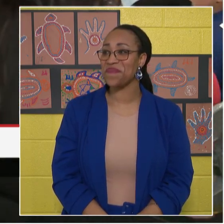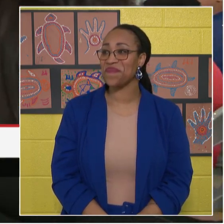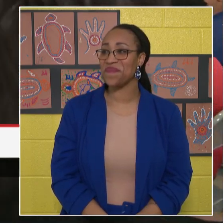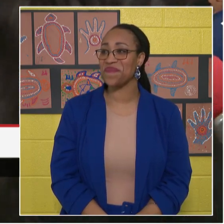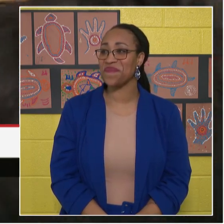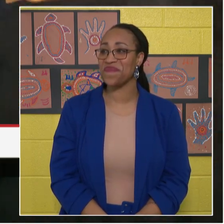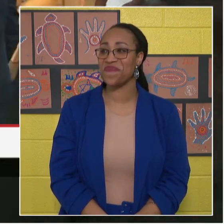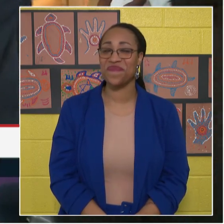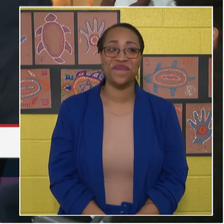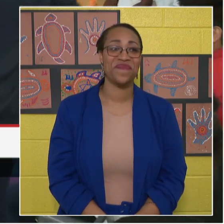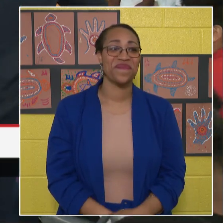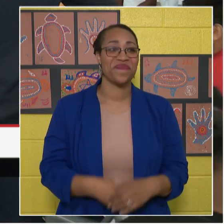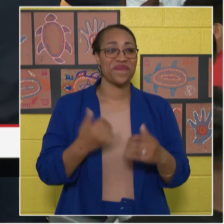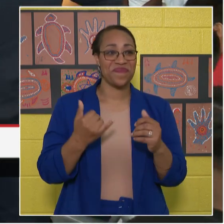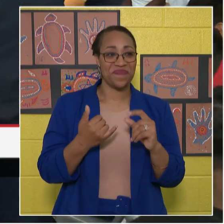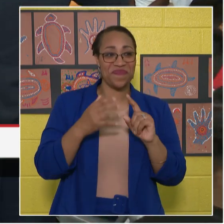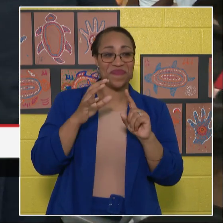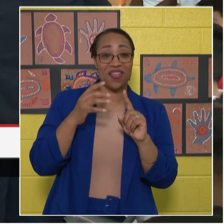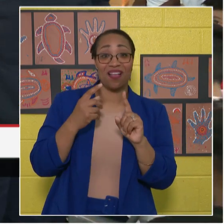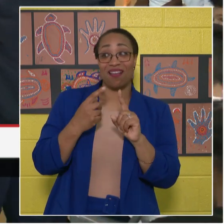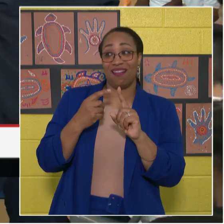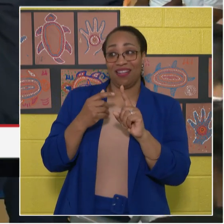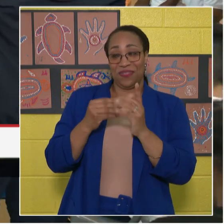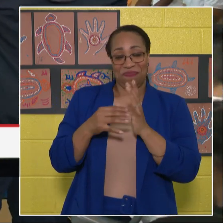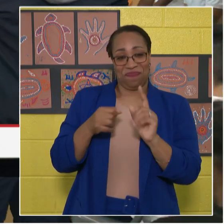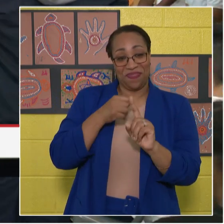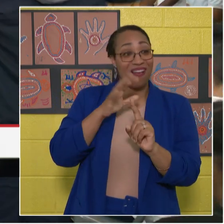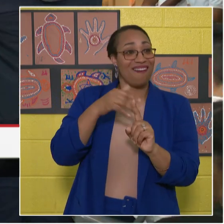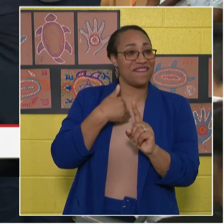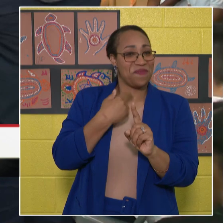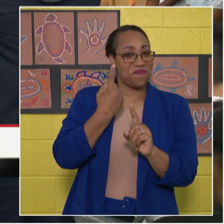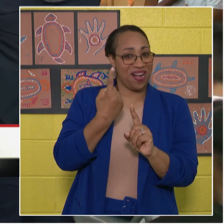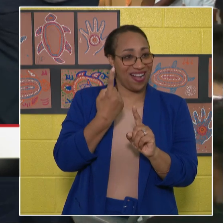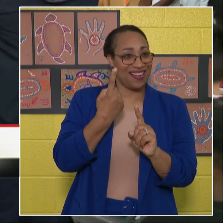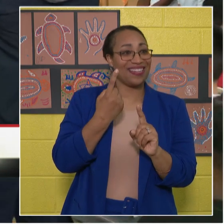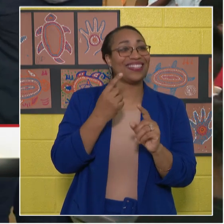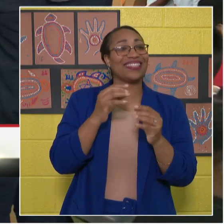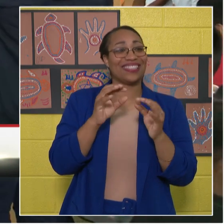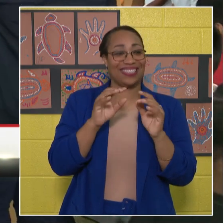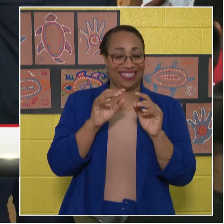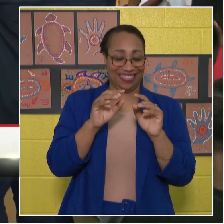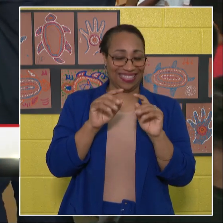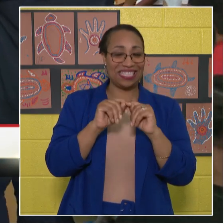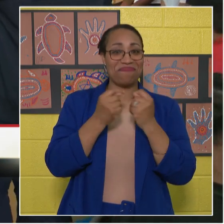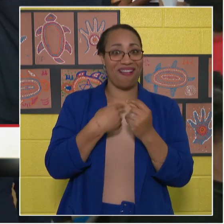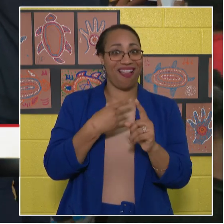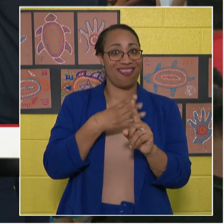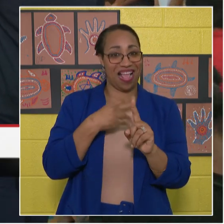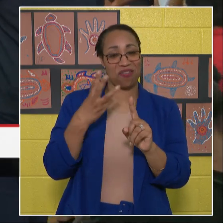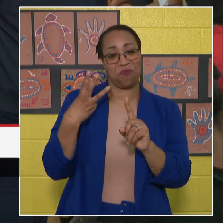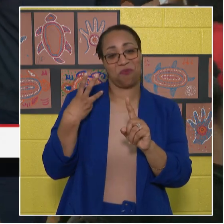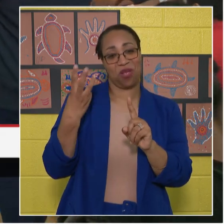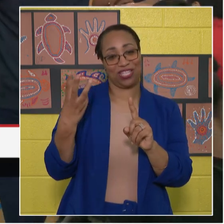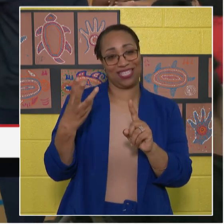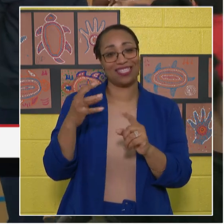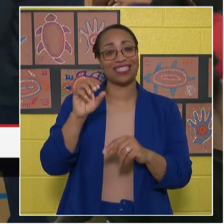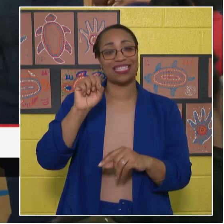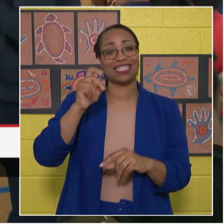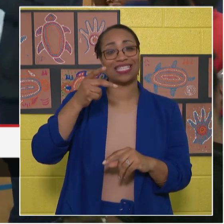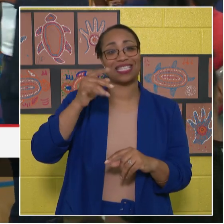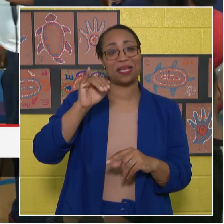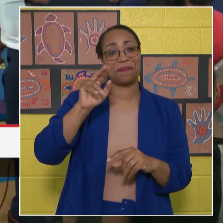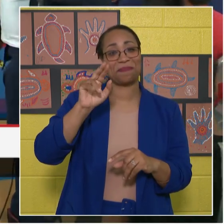One of the teams that I like is Washington Spirit because they are one of the women's professional soccer team.